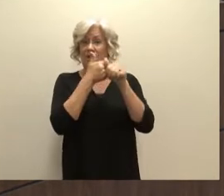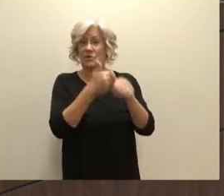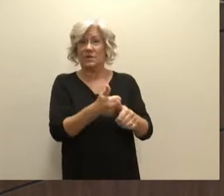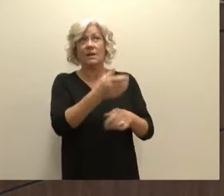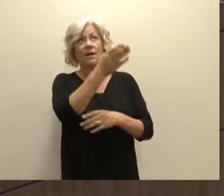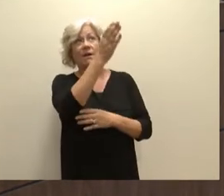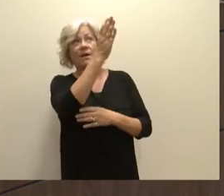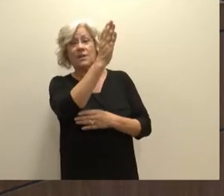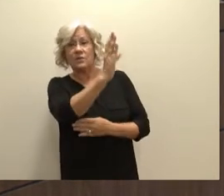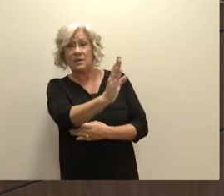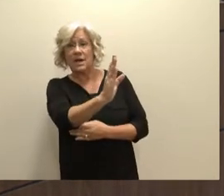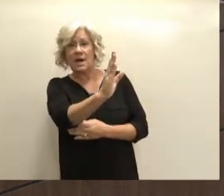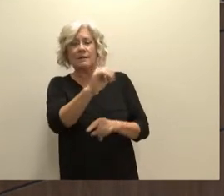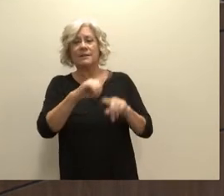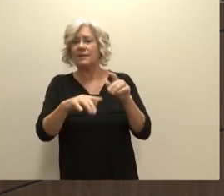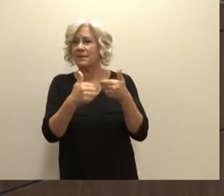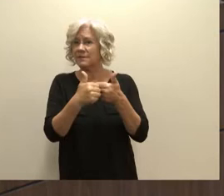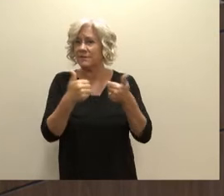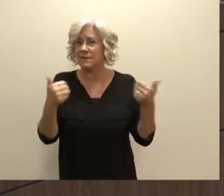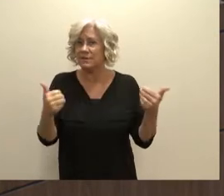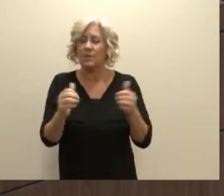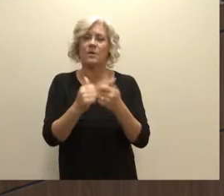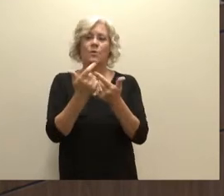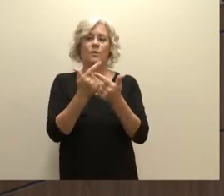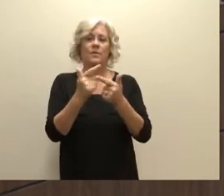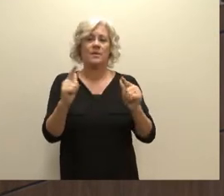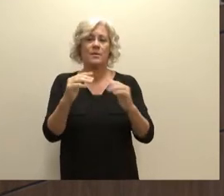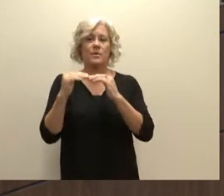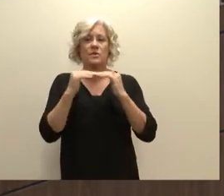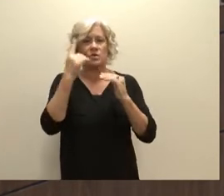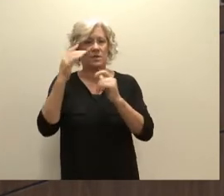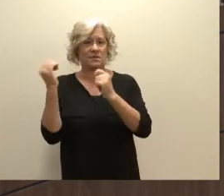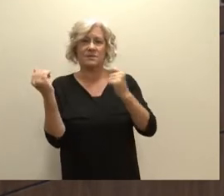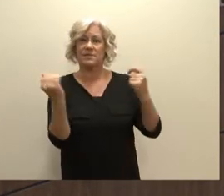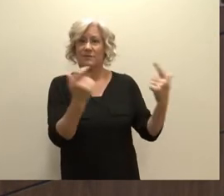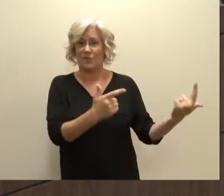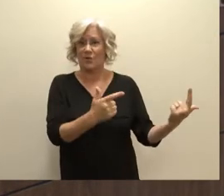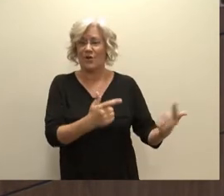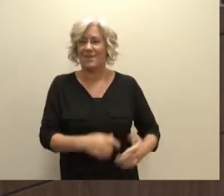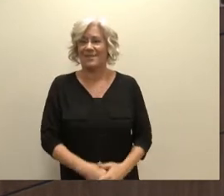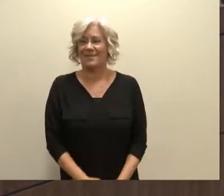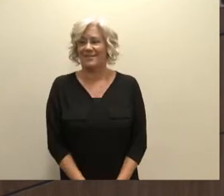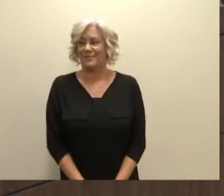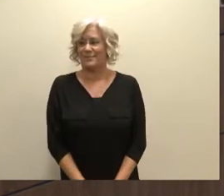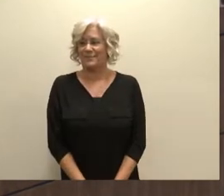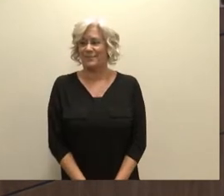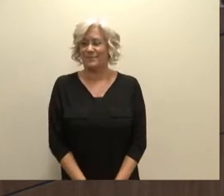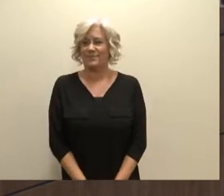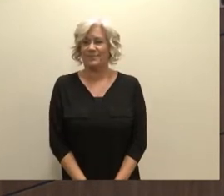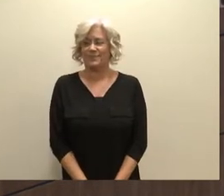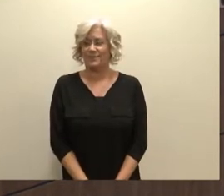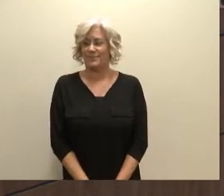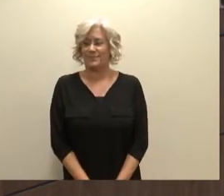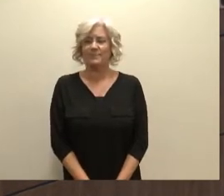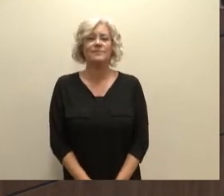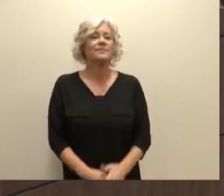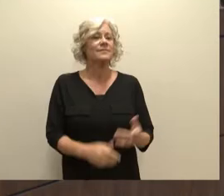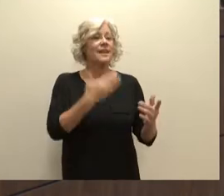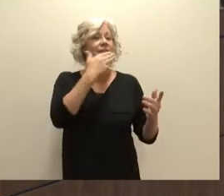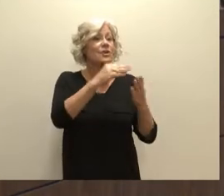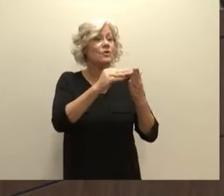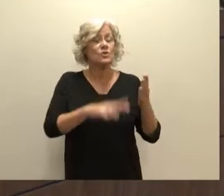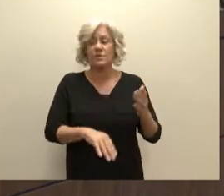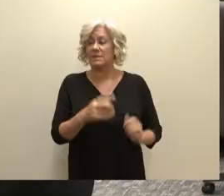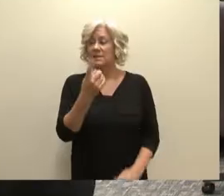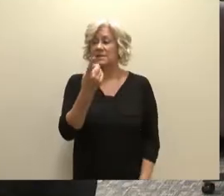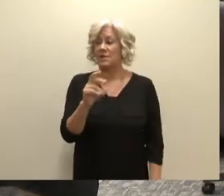one nation, under God, indivisible, with liberty and justice for all. Thank you, students.